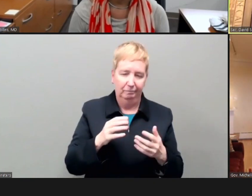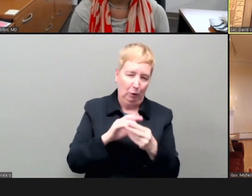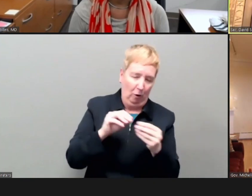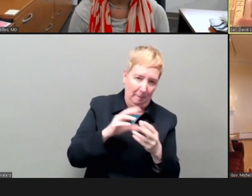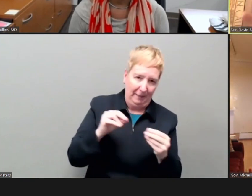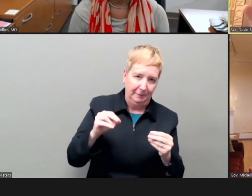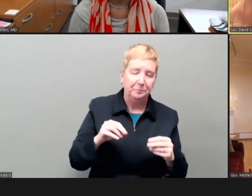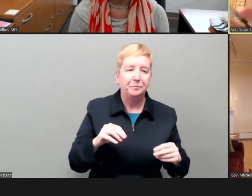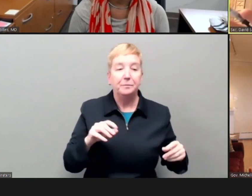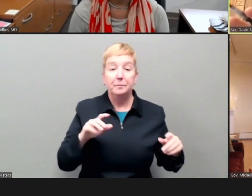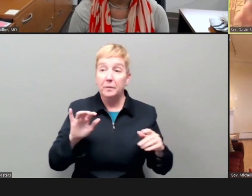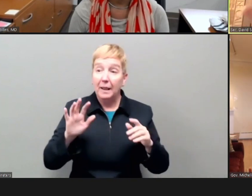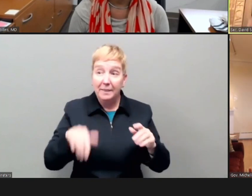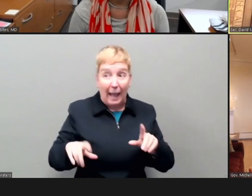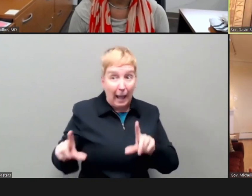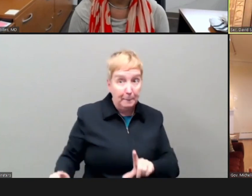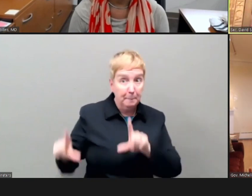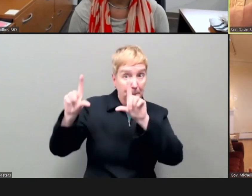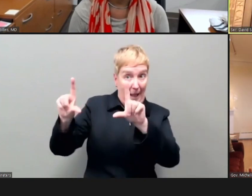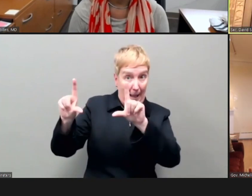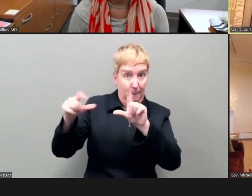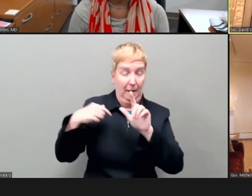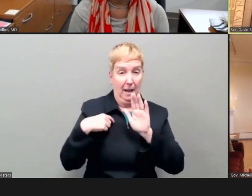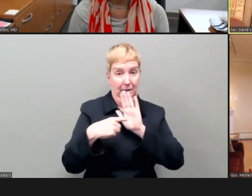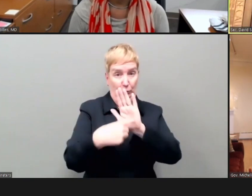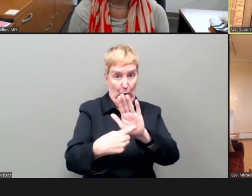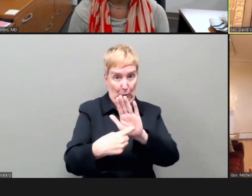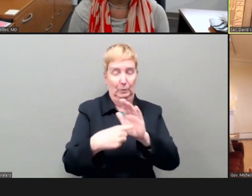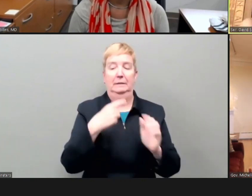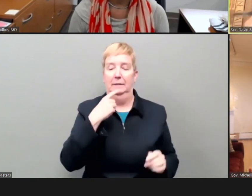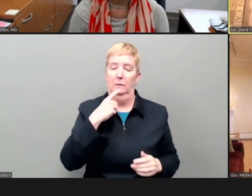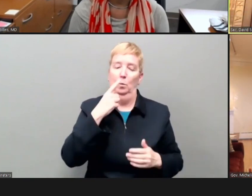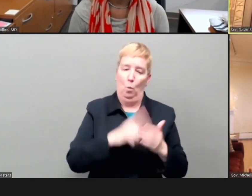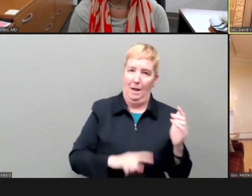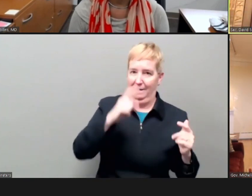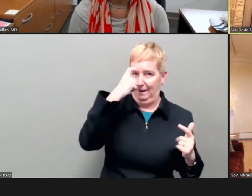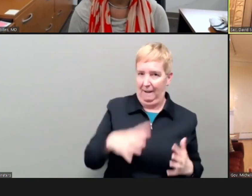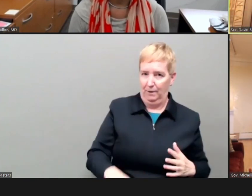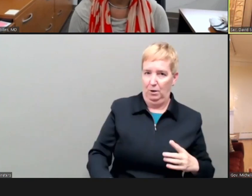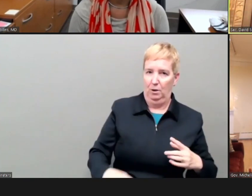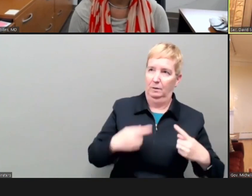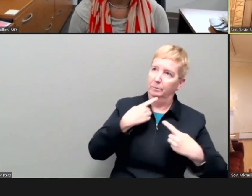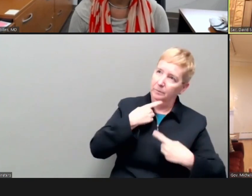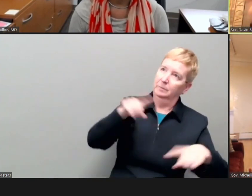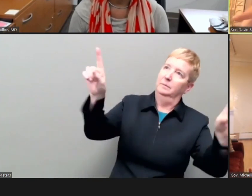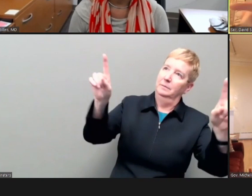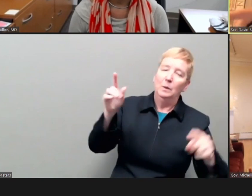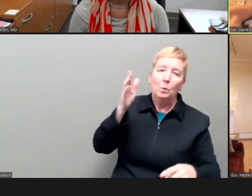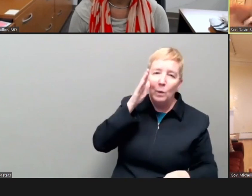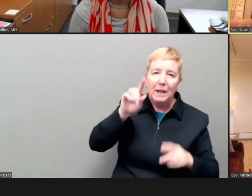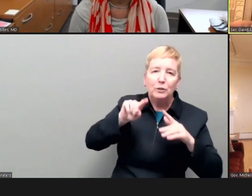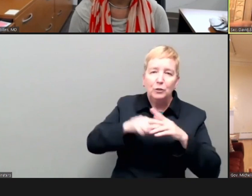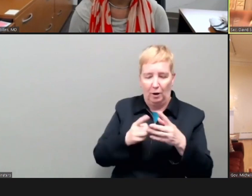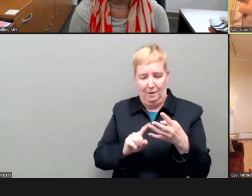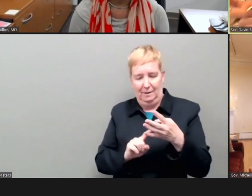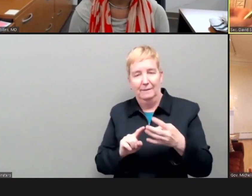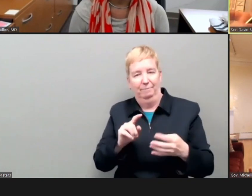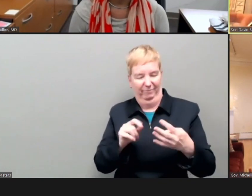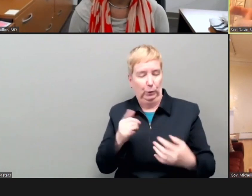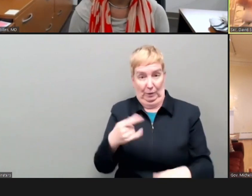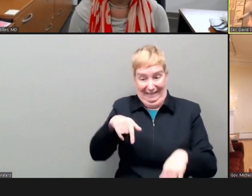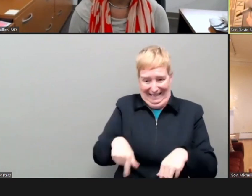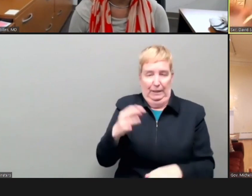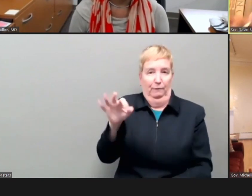the map was that I showed that the governor is putting into effect on Friday is the April 21st